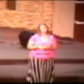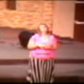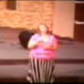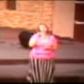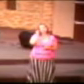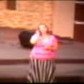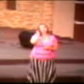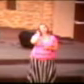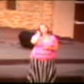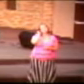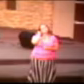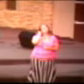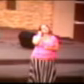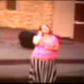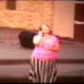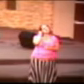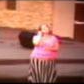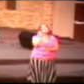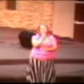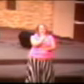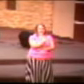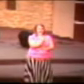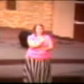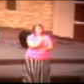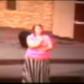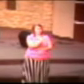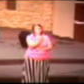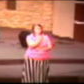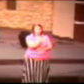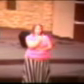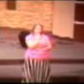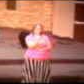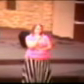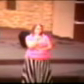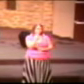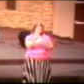N.T. Wright says this about Acts chapter 2.